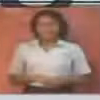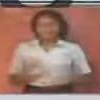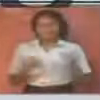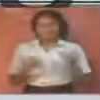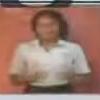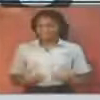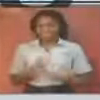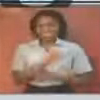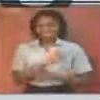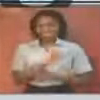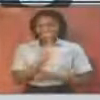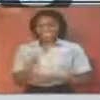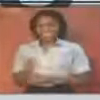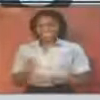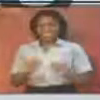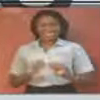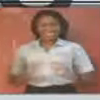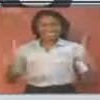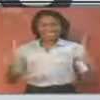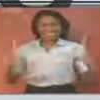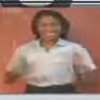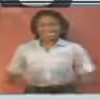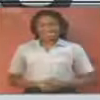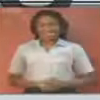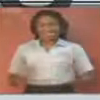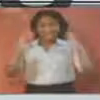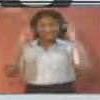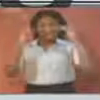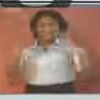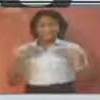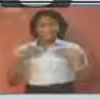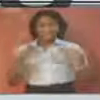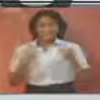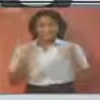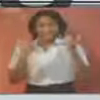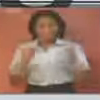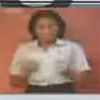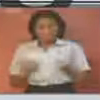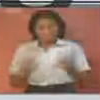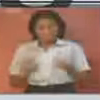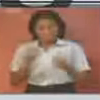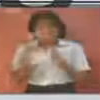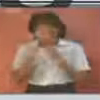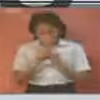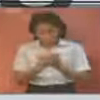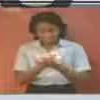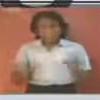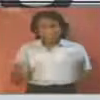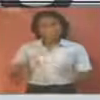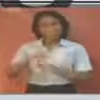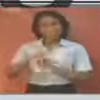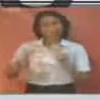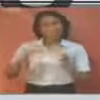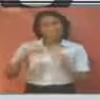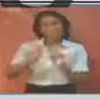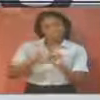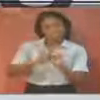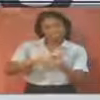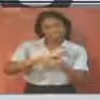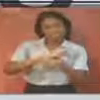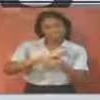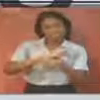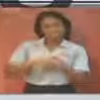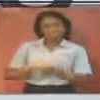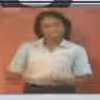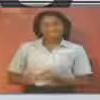This is TTT Live. I'm DK Rosta. The Ministry of Health is giving an update on the status of COVID-19 in Trinidad and Tobago. We're bringing you